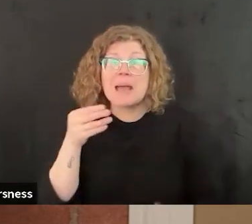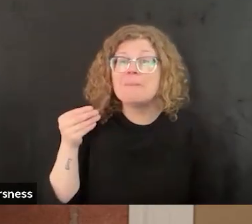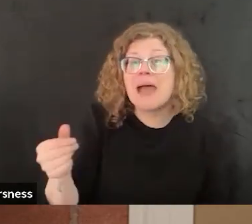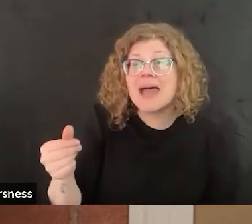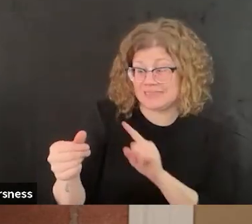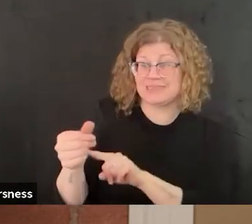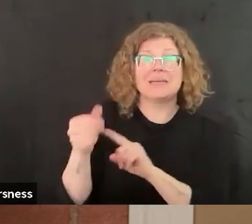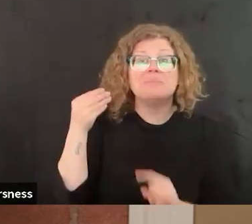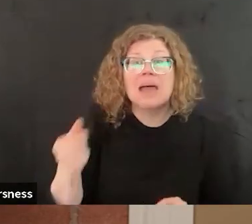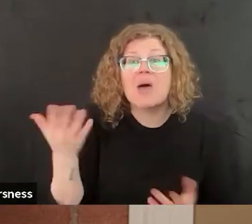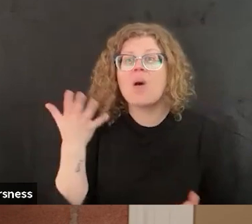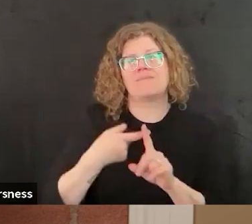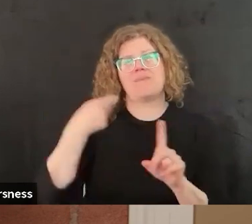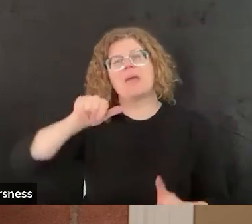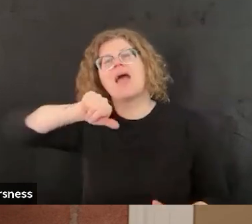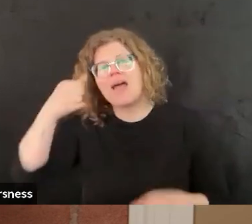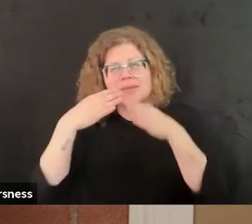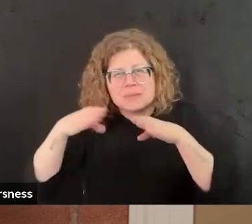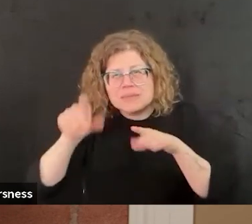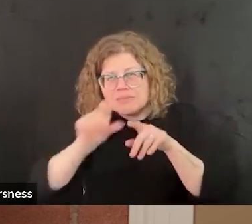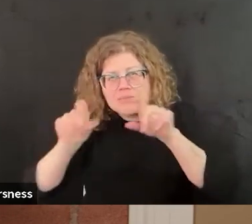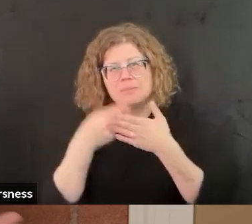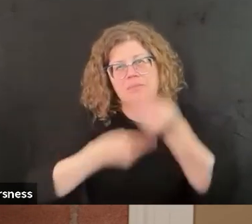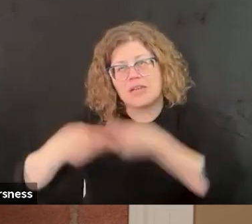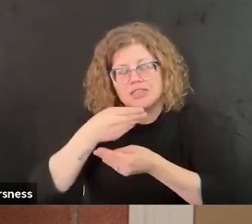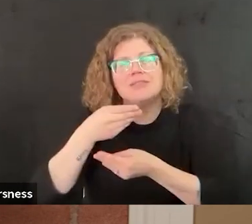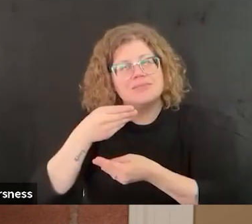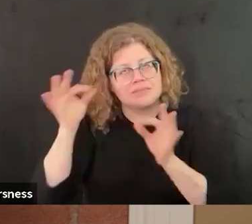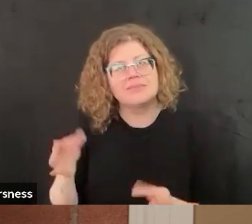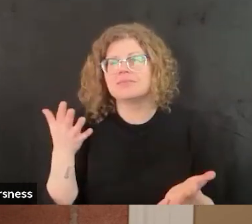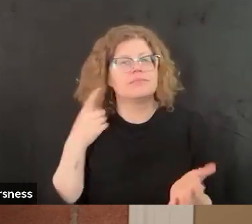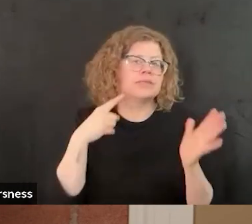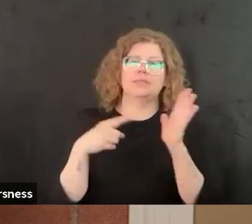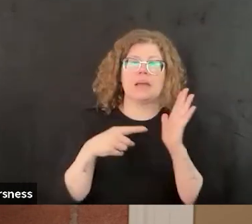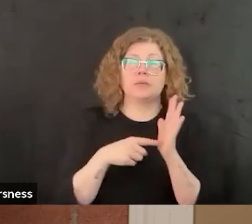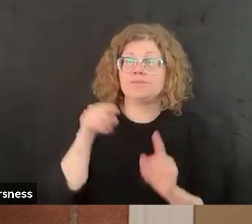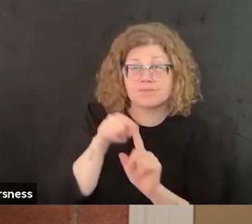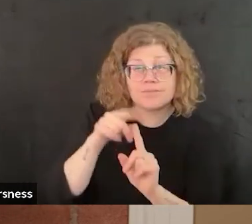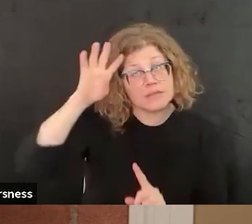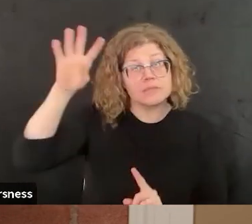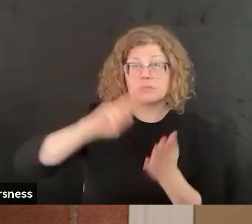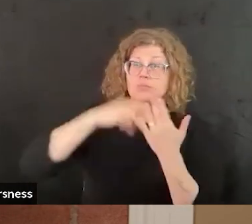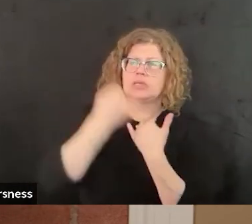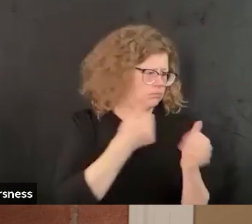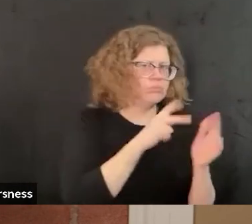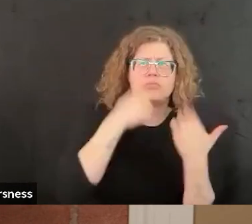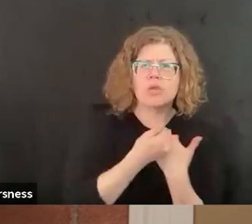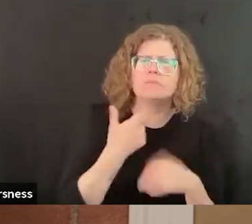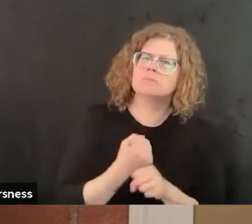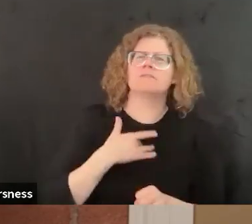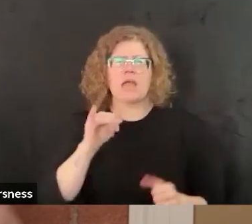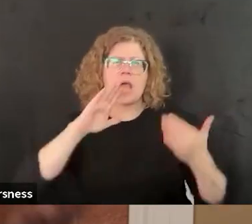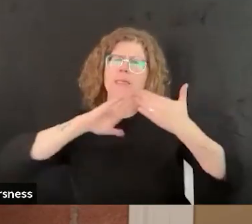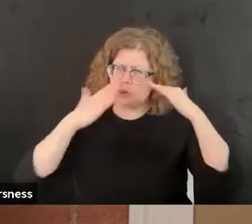paid for, but they come out of a different budget line item. So, for instance, if as a part of your project, the project team